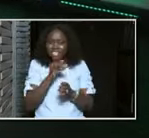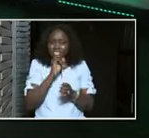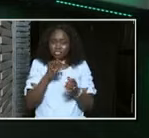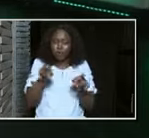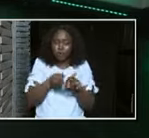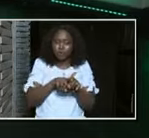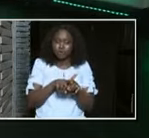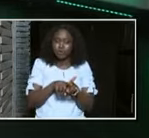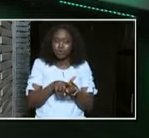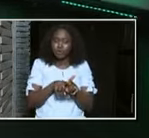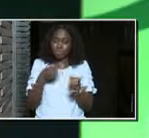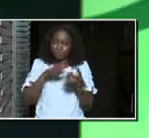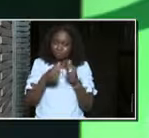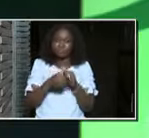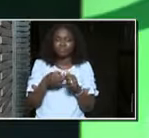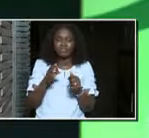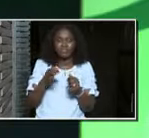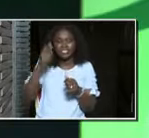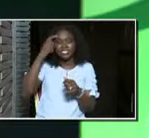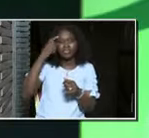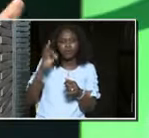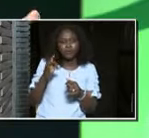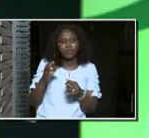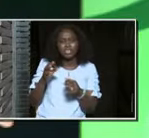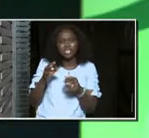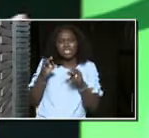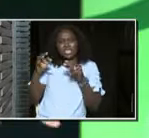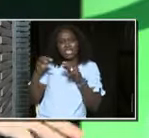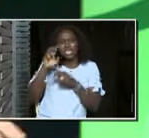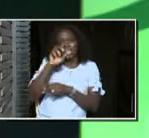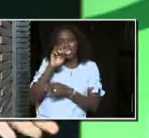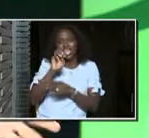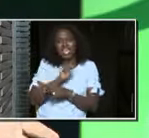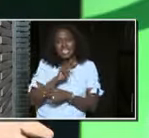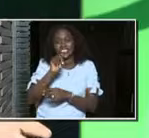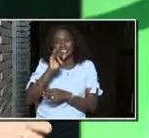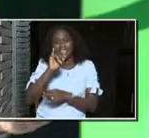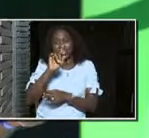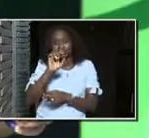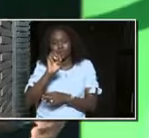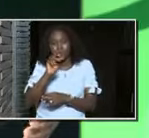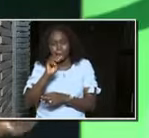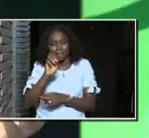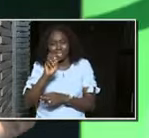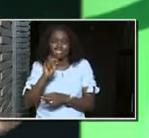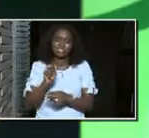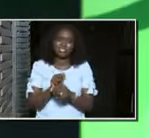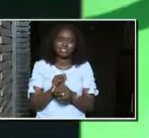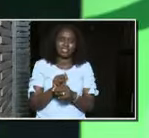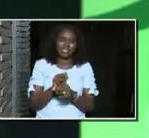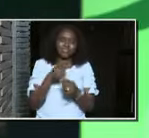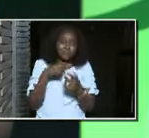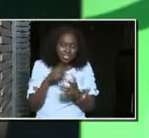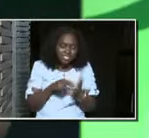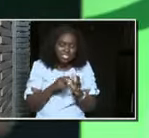of entitlement that comes with, you know, giving the idea that, okay, we will bend over backward. But